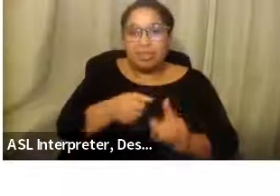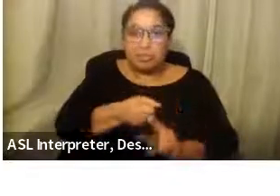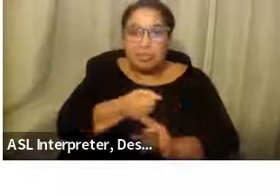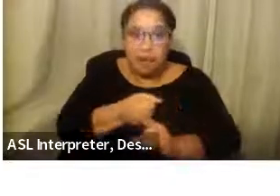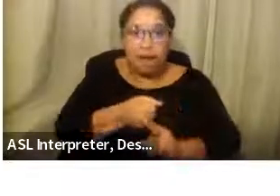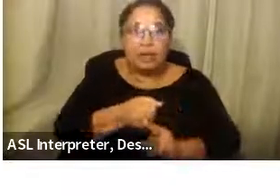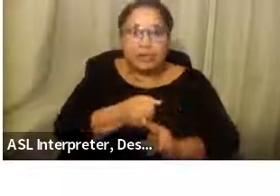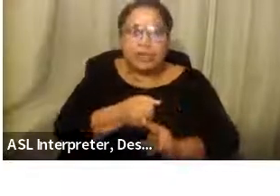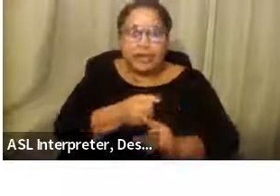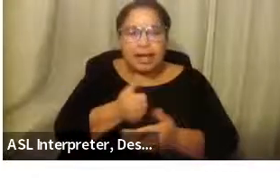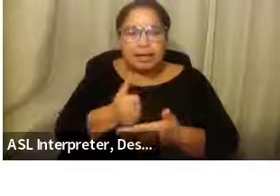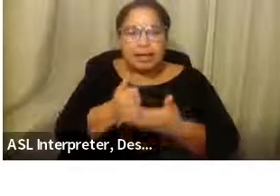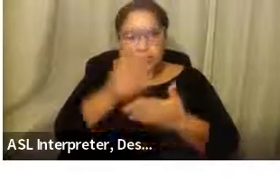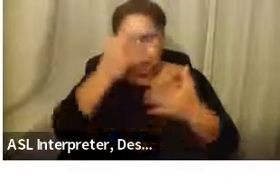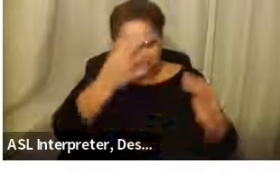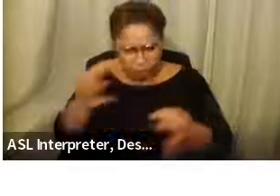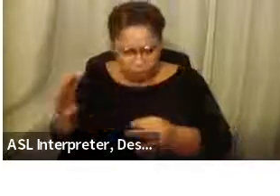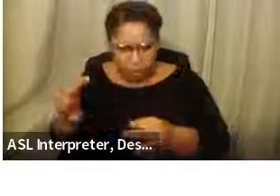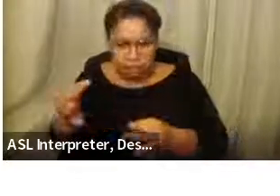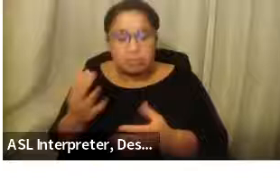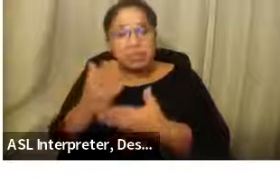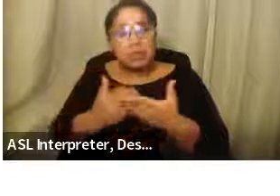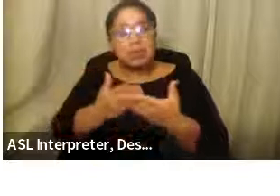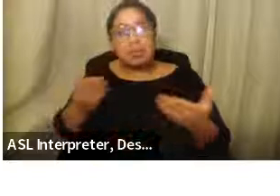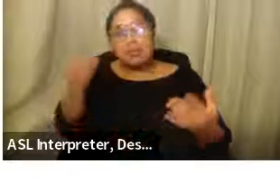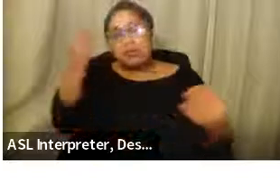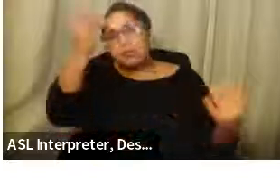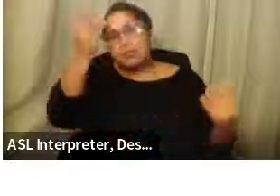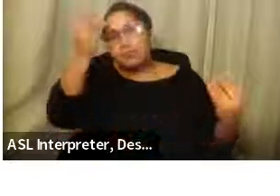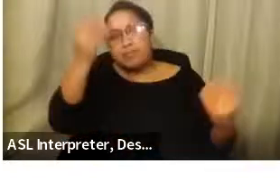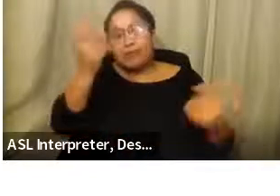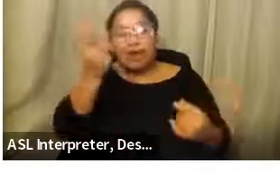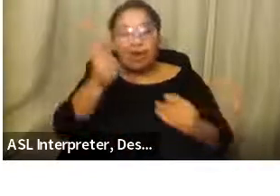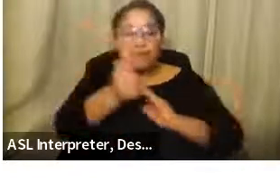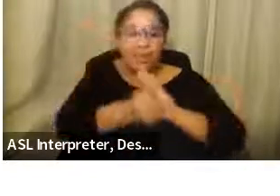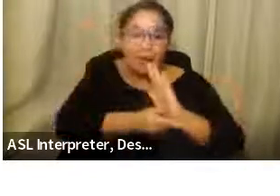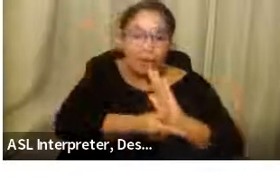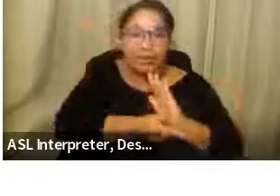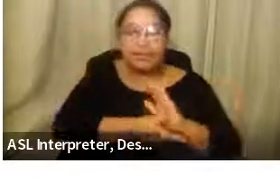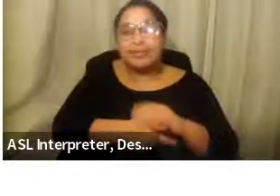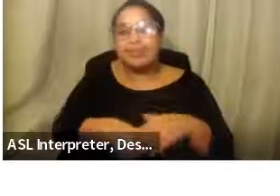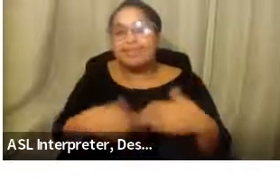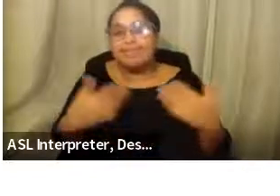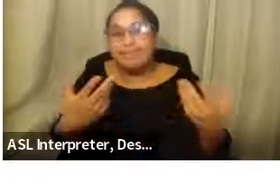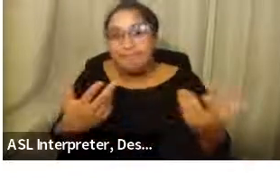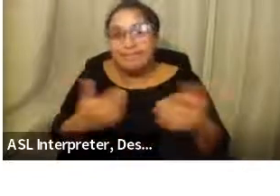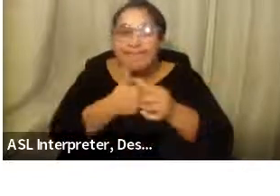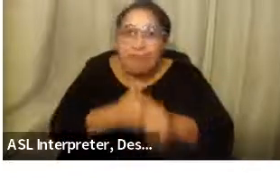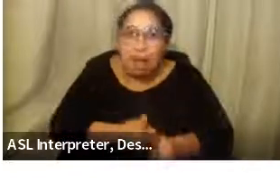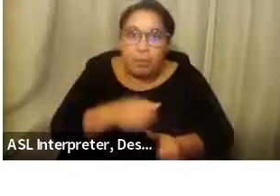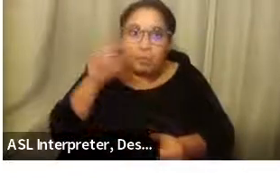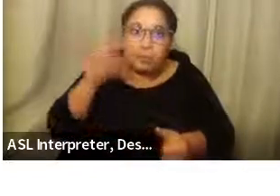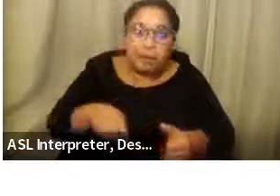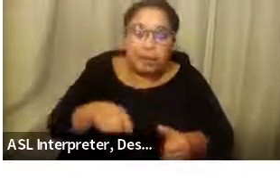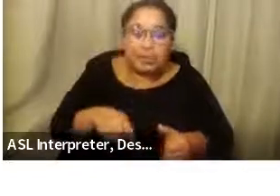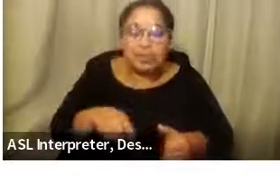that we have ideas about, and we are bound by laws and regulations. So we are working through